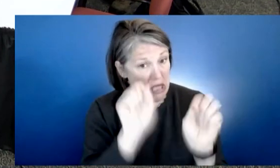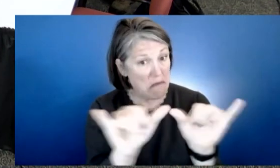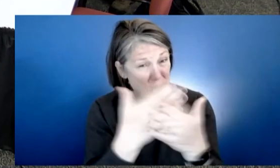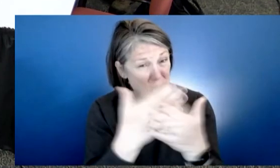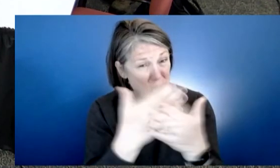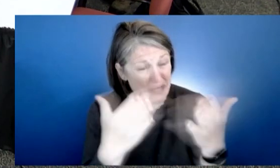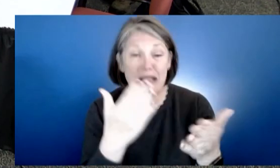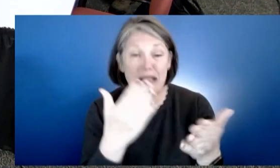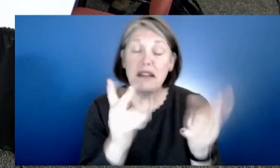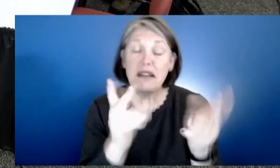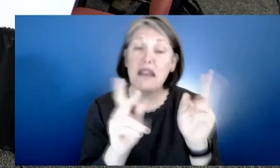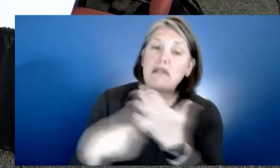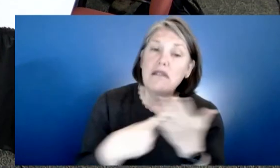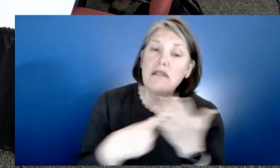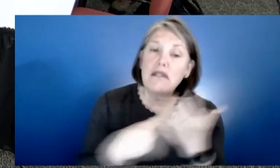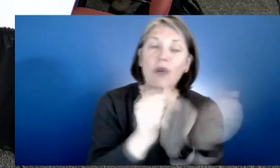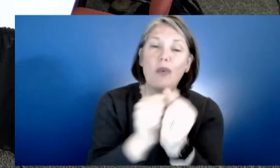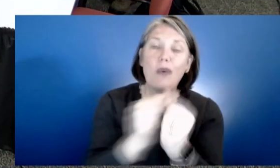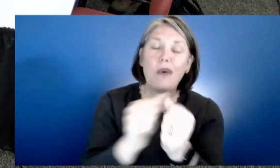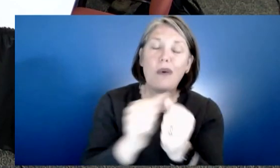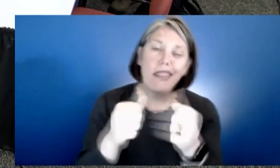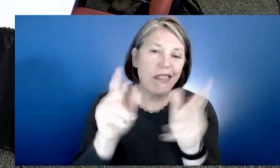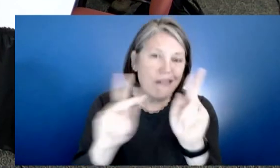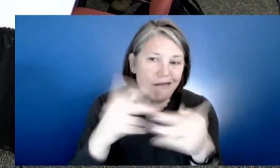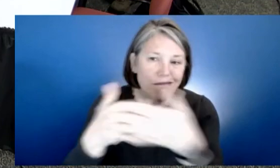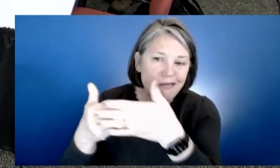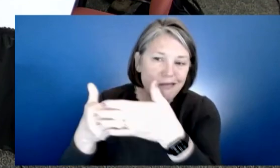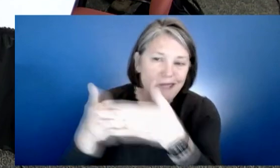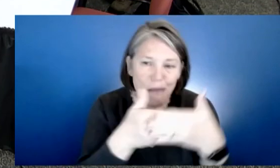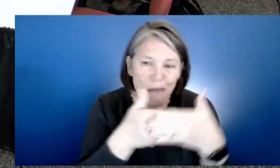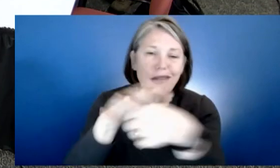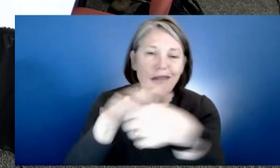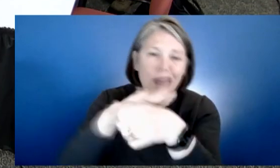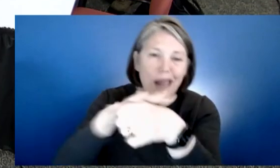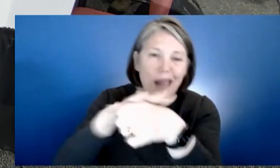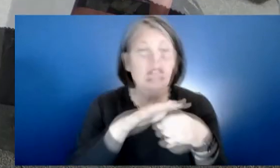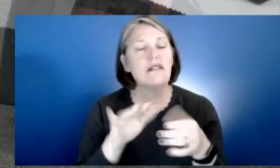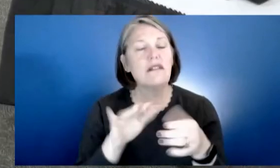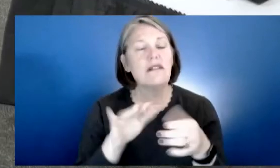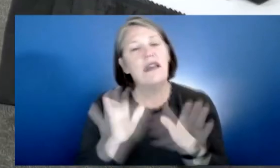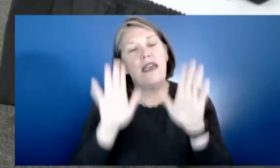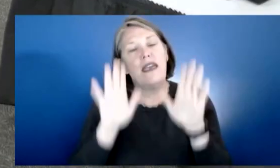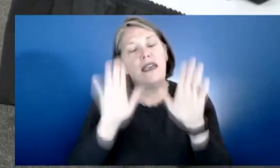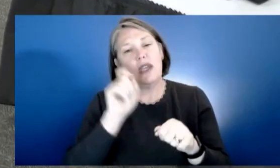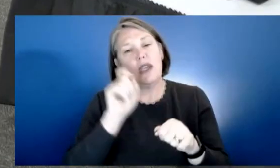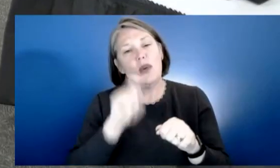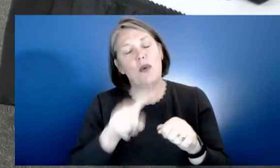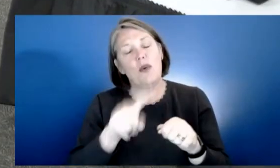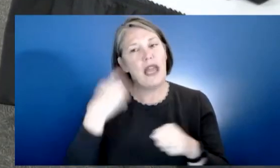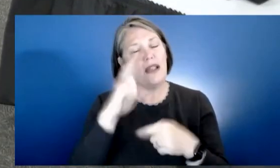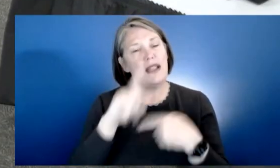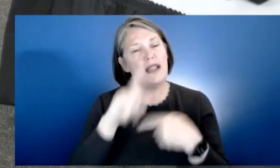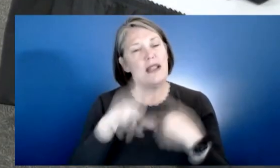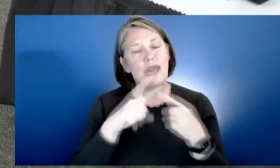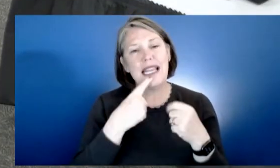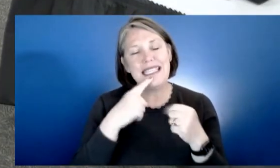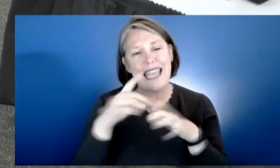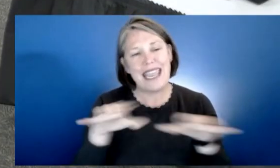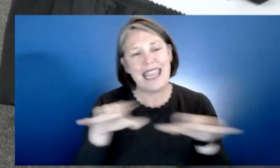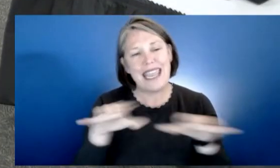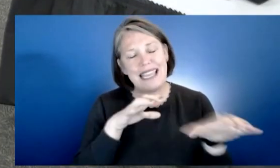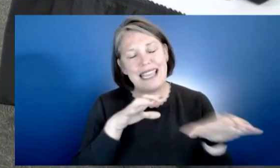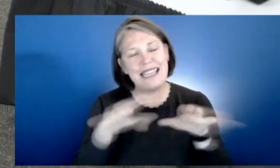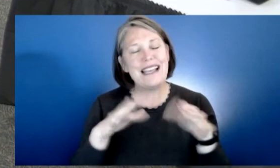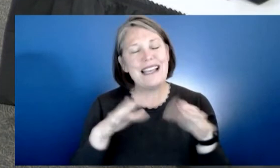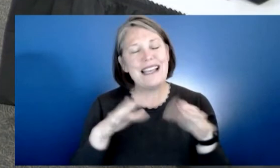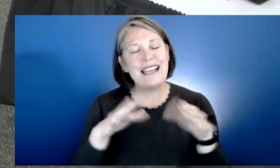with neighborhoods? Right. So excellent question. I realize when I say conduct a community health assessment,